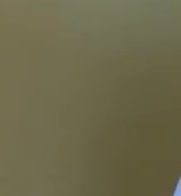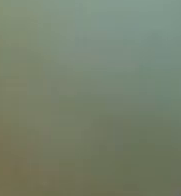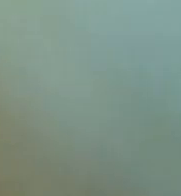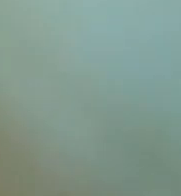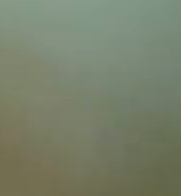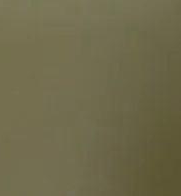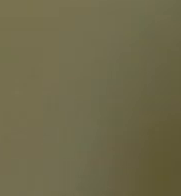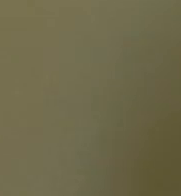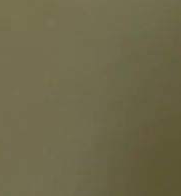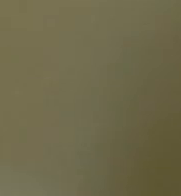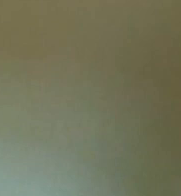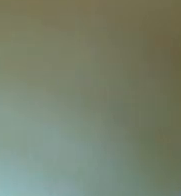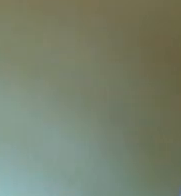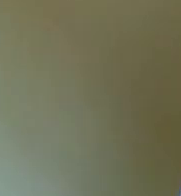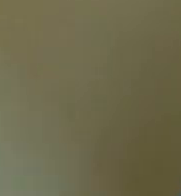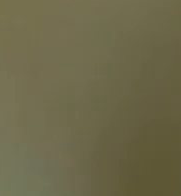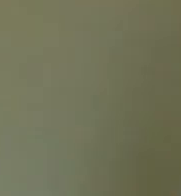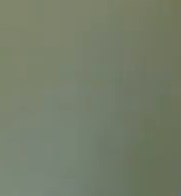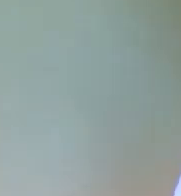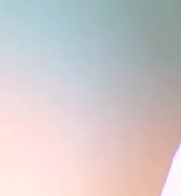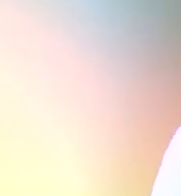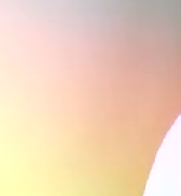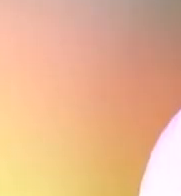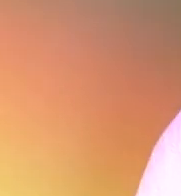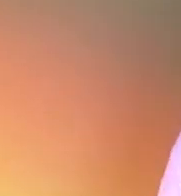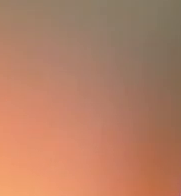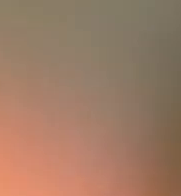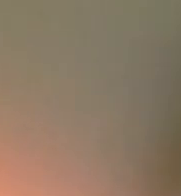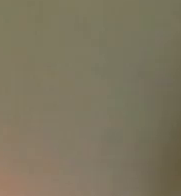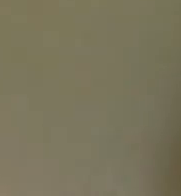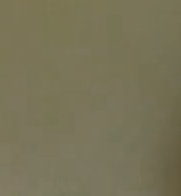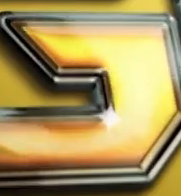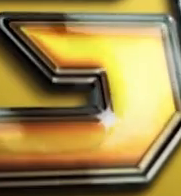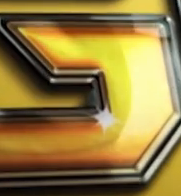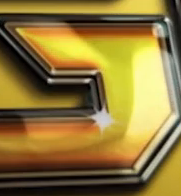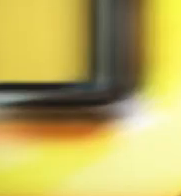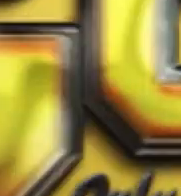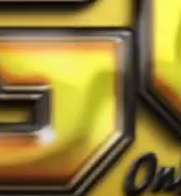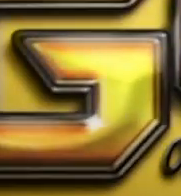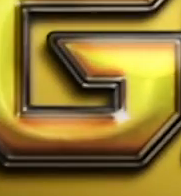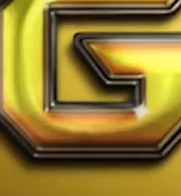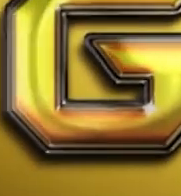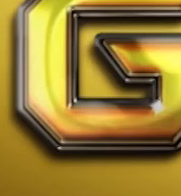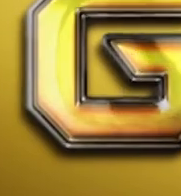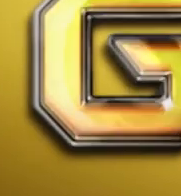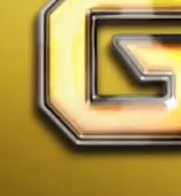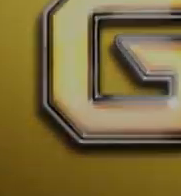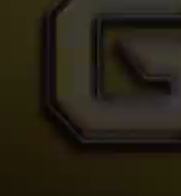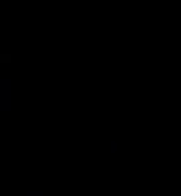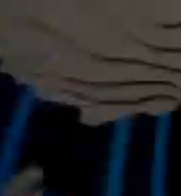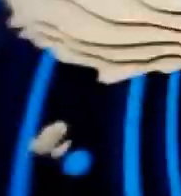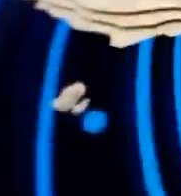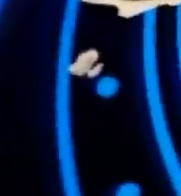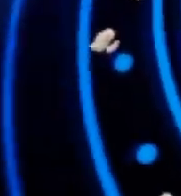Bula, I'm Miri, I'm from Lotoka, and I love Gold FM because they play all my classic hits. Gold FM, only the classic